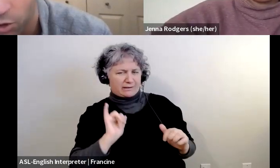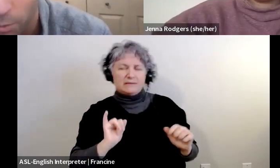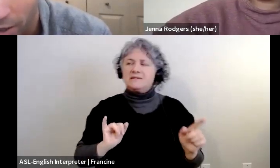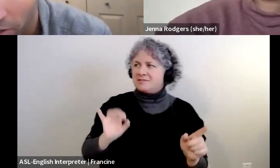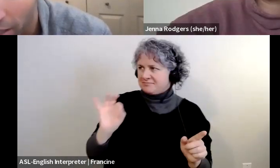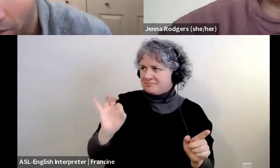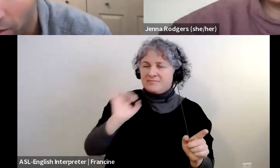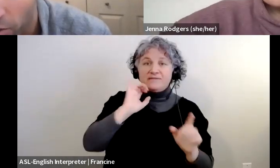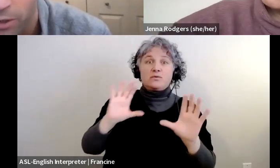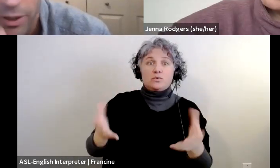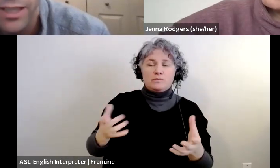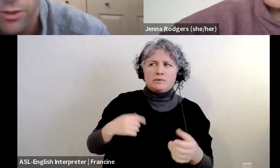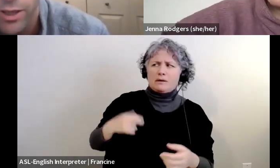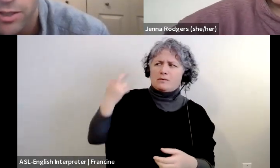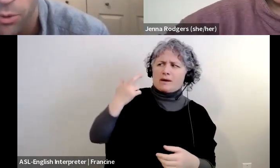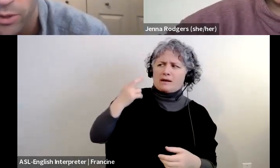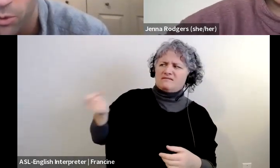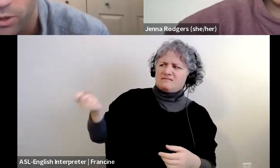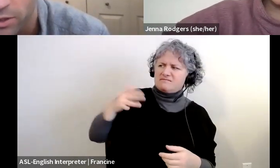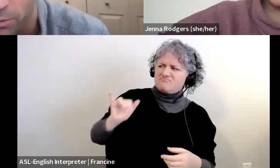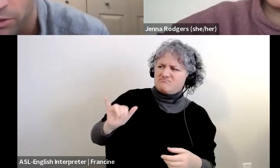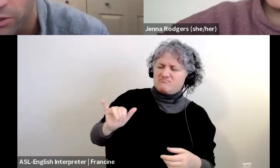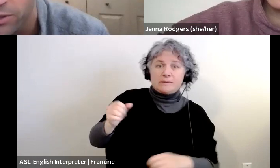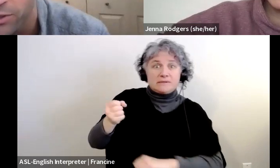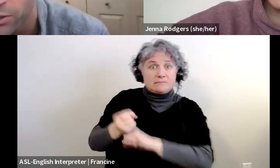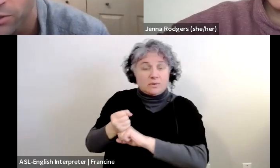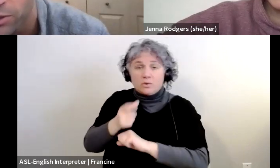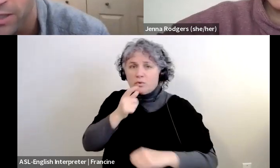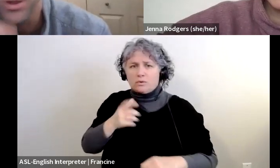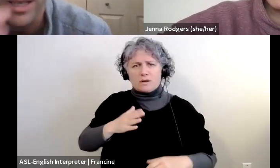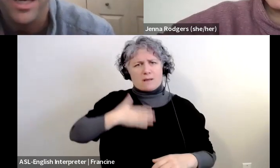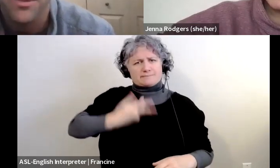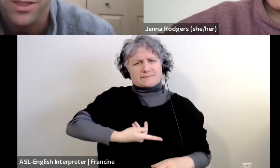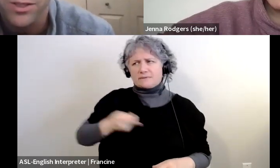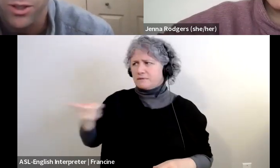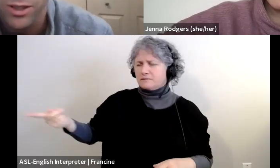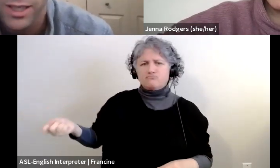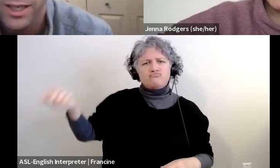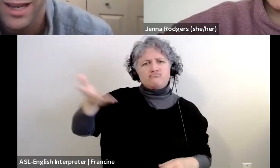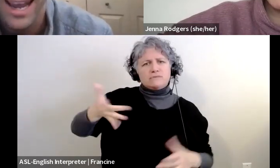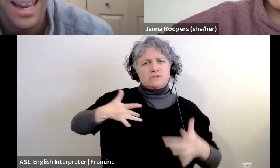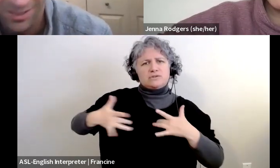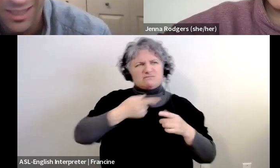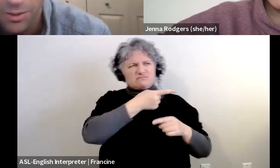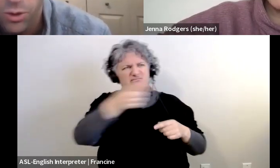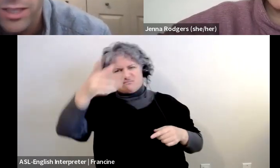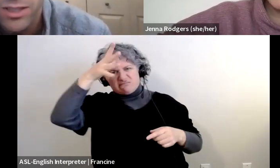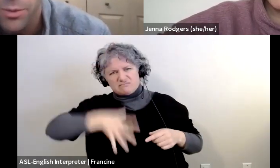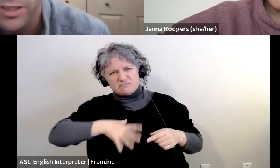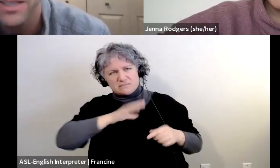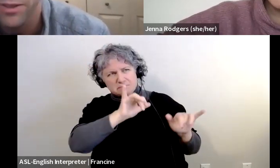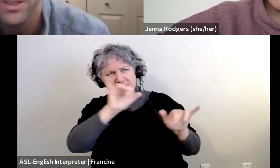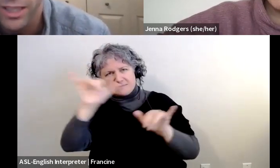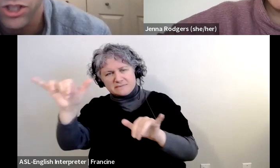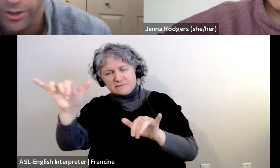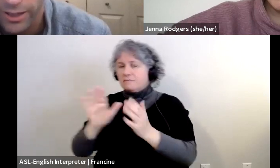attention in a group conversation. So it could be, again, directing support towards the person who is bringing up the concern, asking them questions